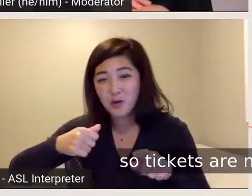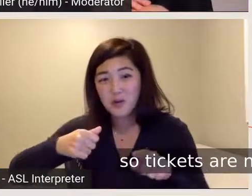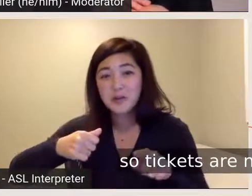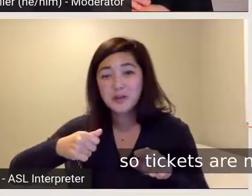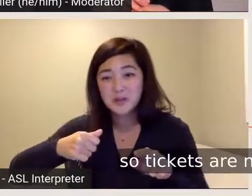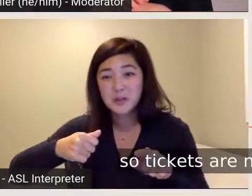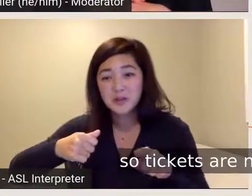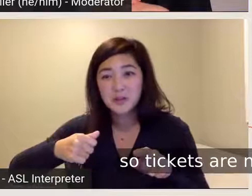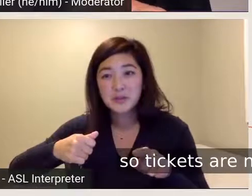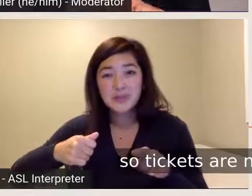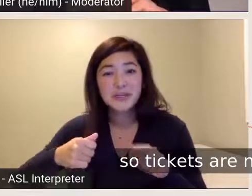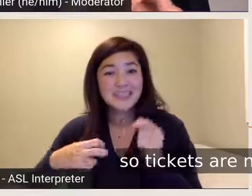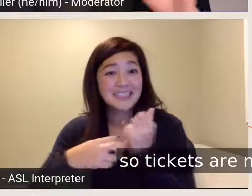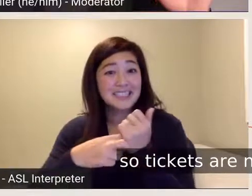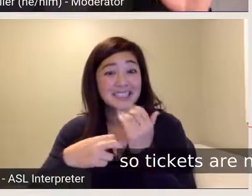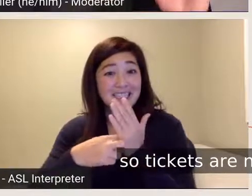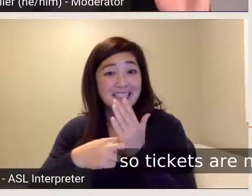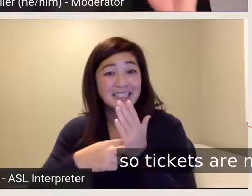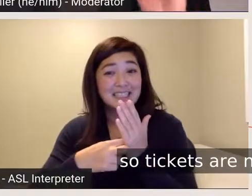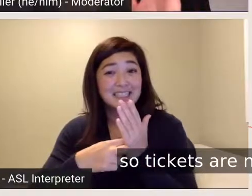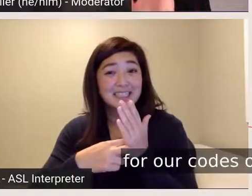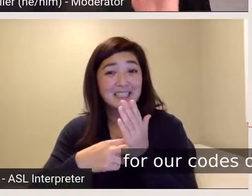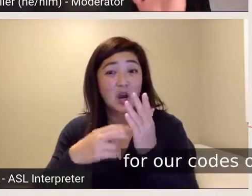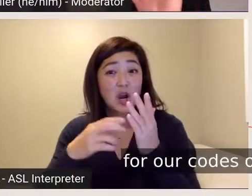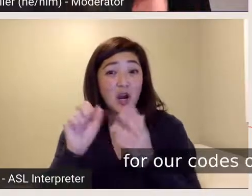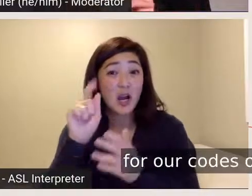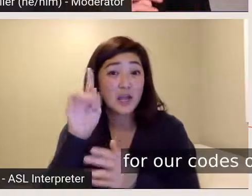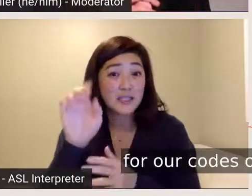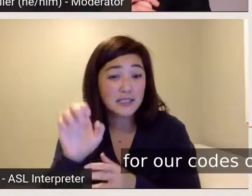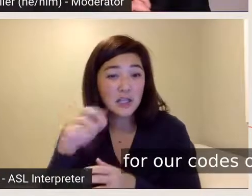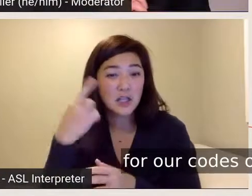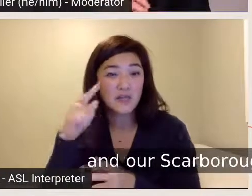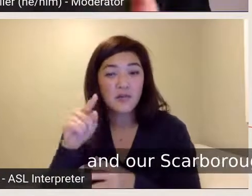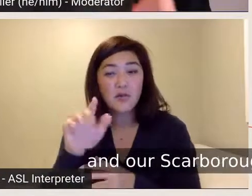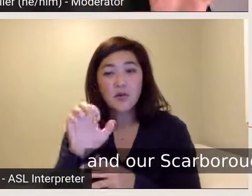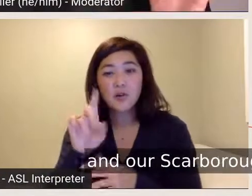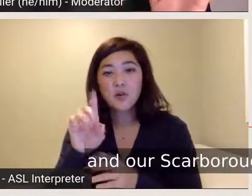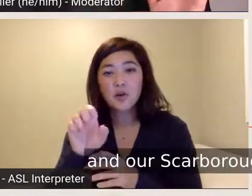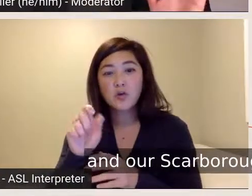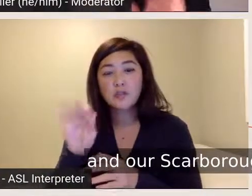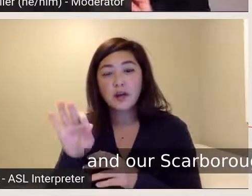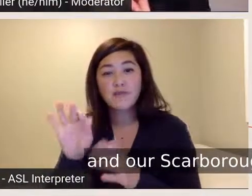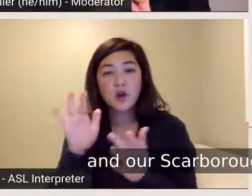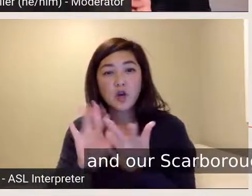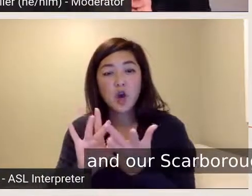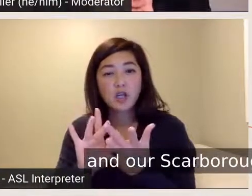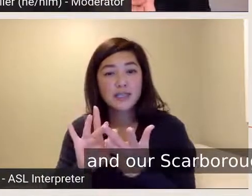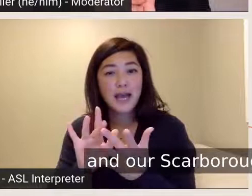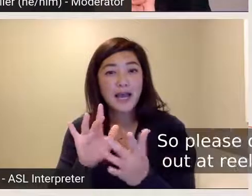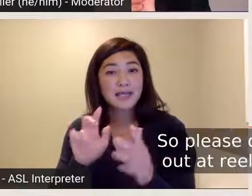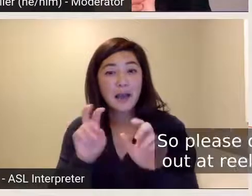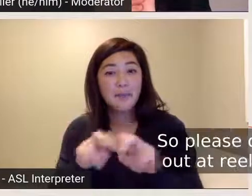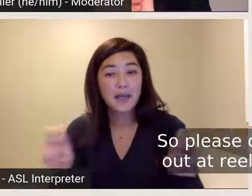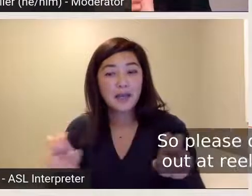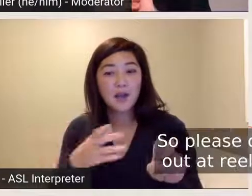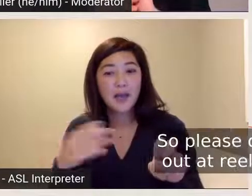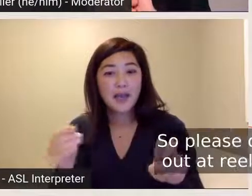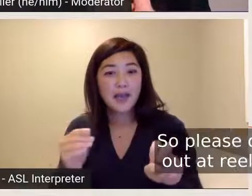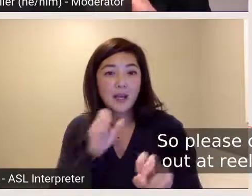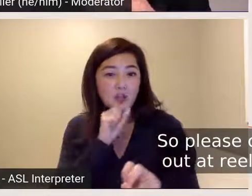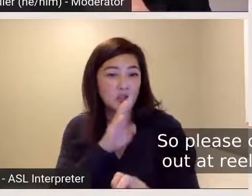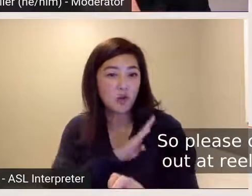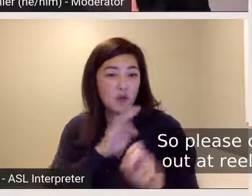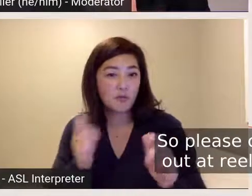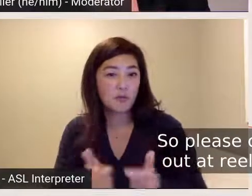so tickets are now on sale only for our Codes of Contact panel and our Scarborough live script read. So please check those out